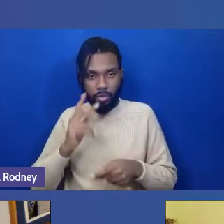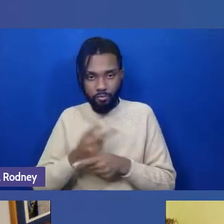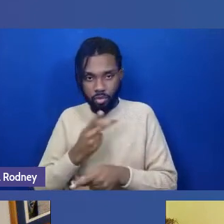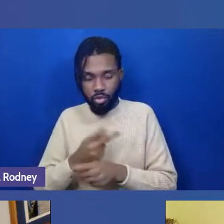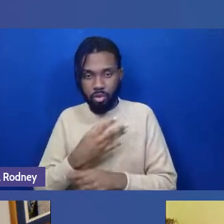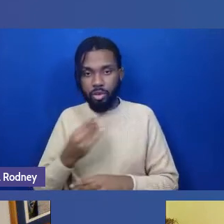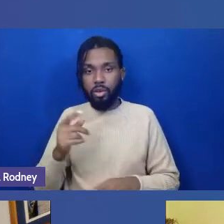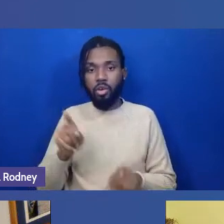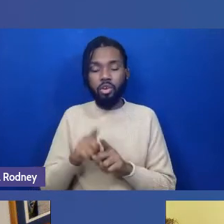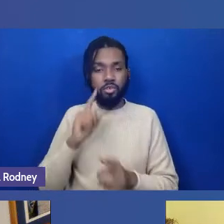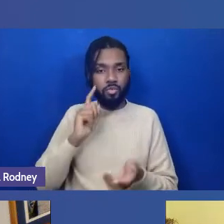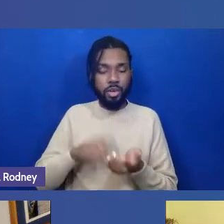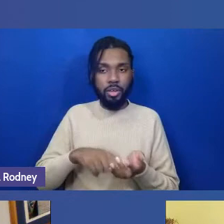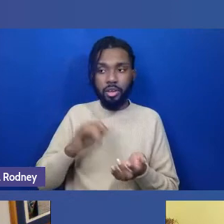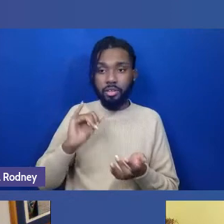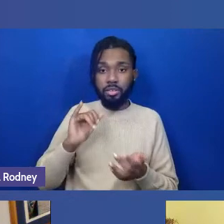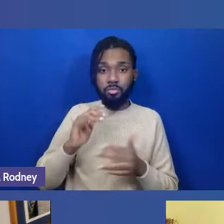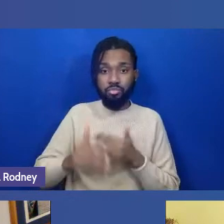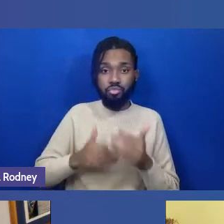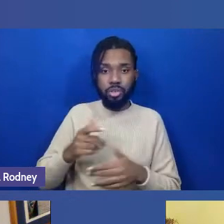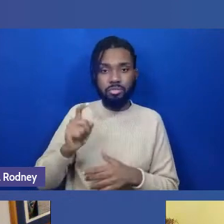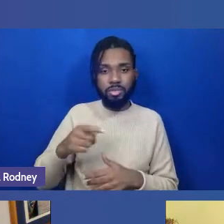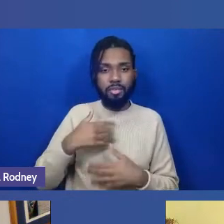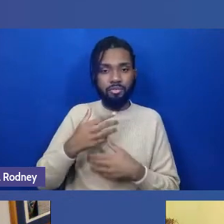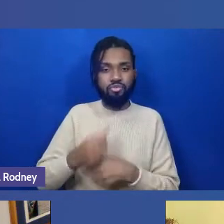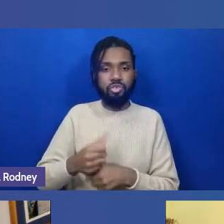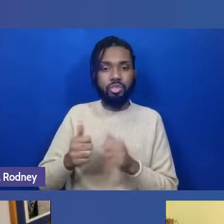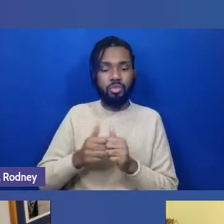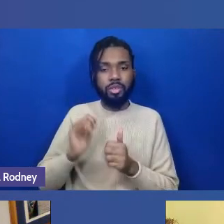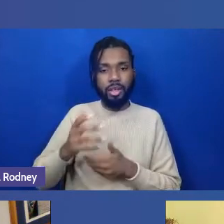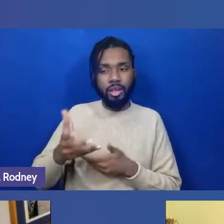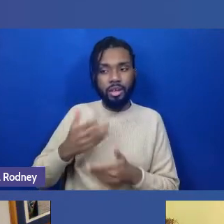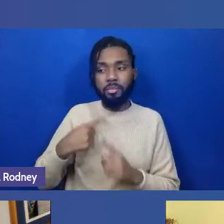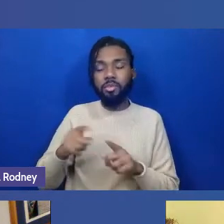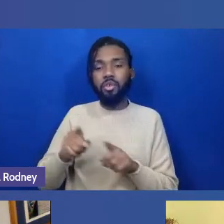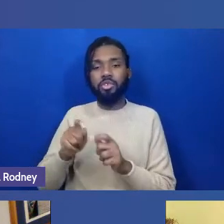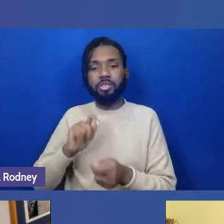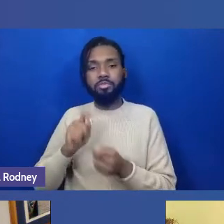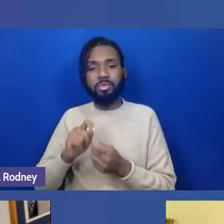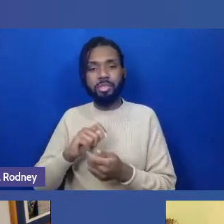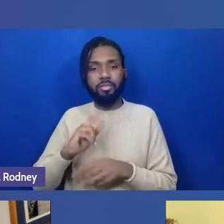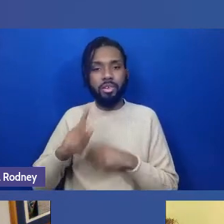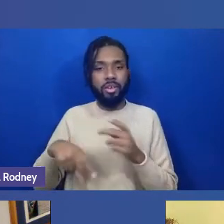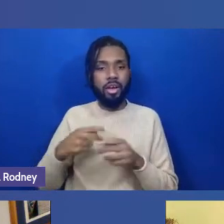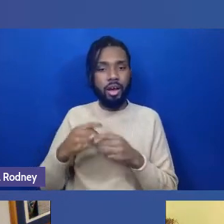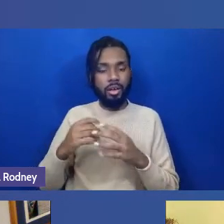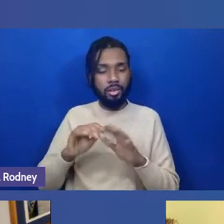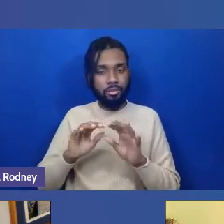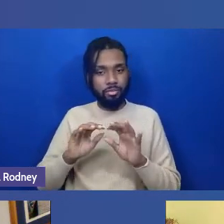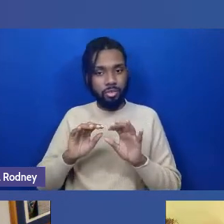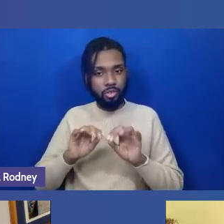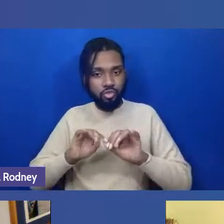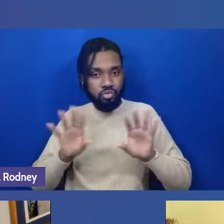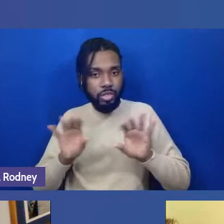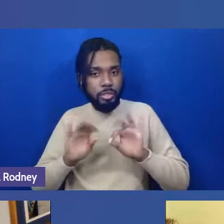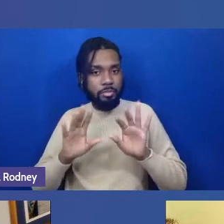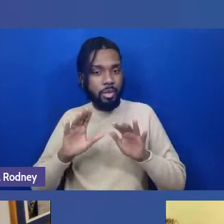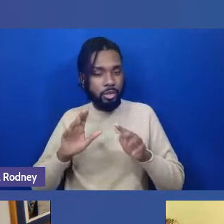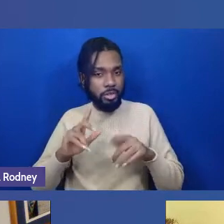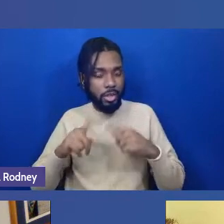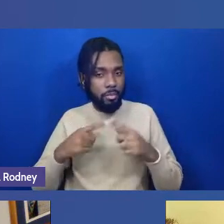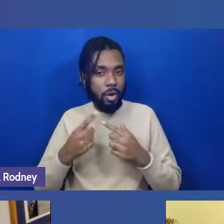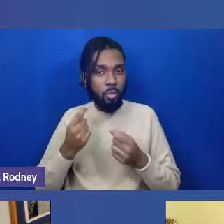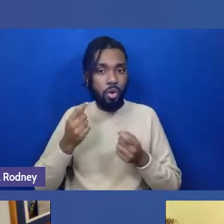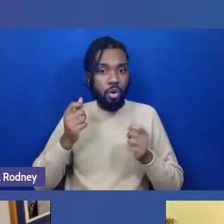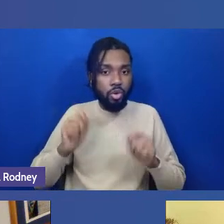process, that there's got to be that trust and engagement and a certain level of transparency about what could go awry or what could